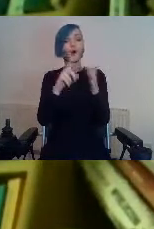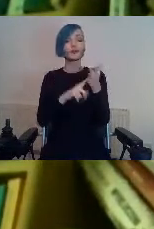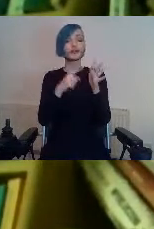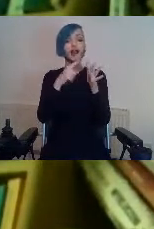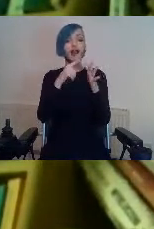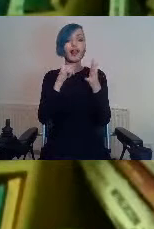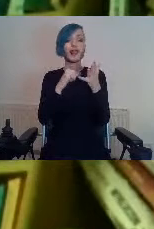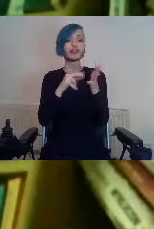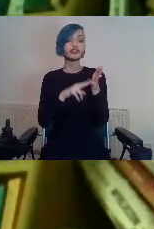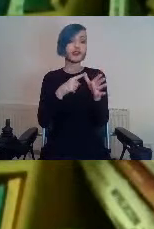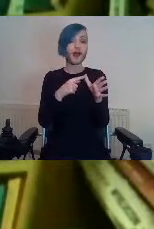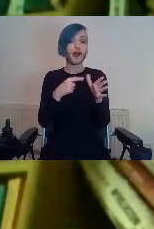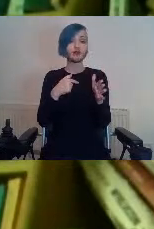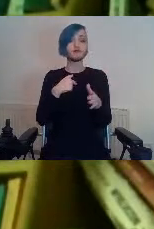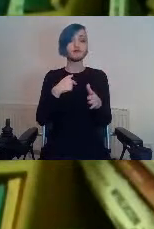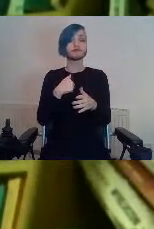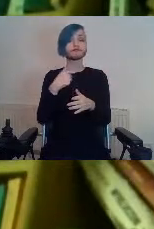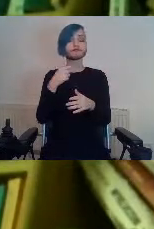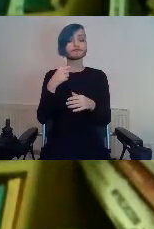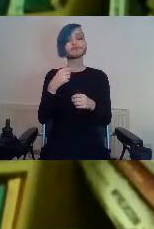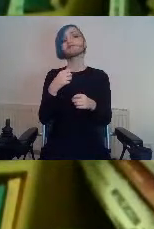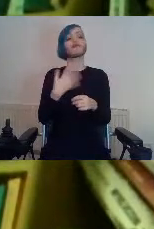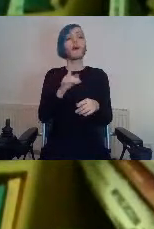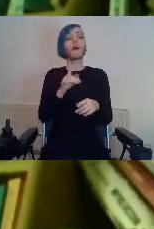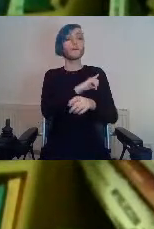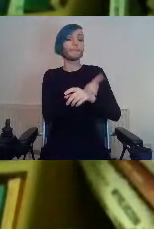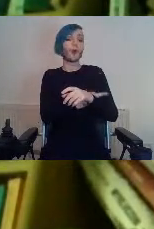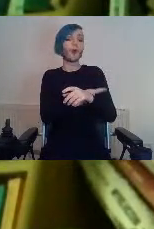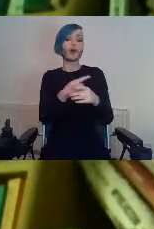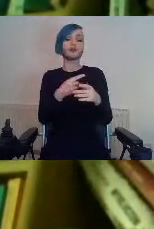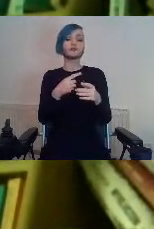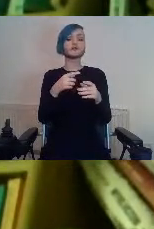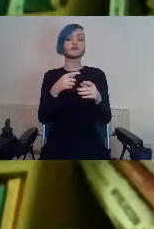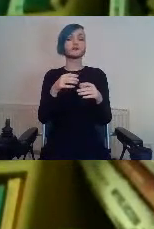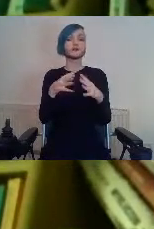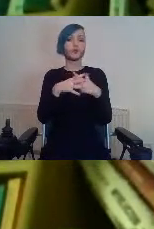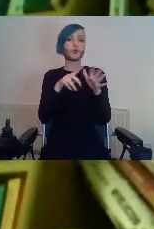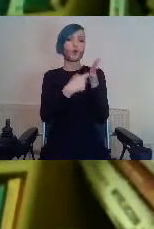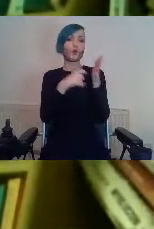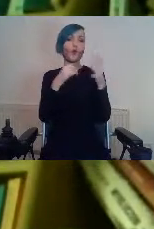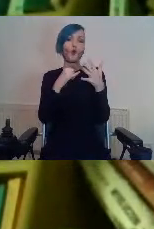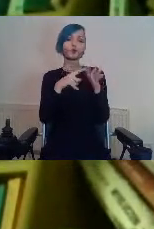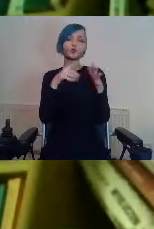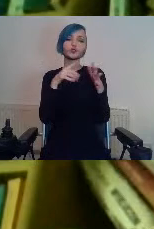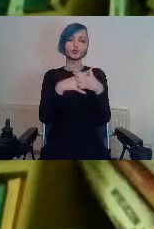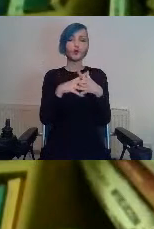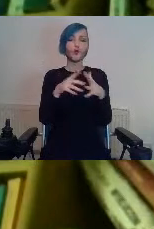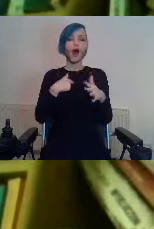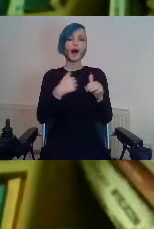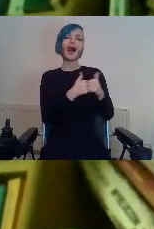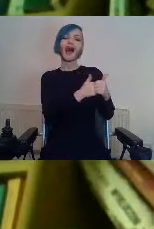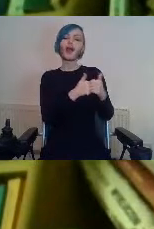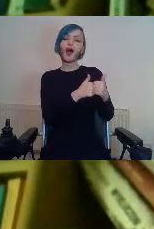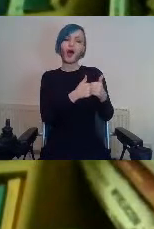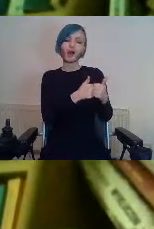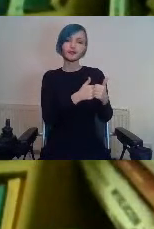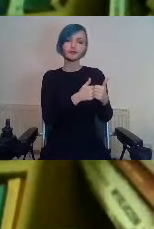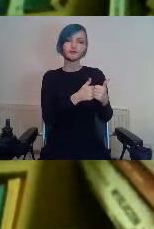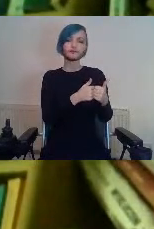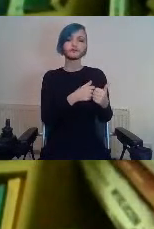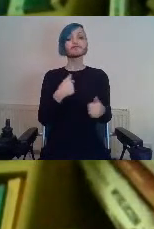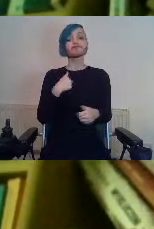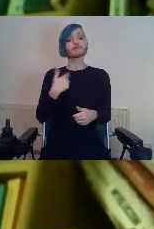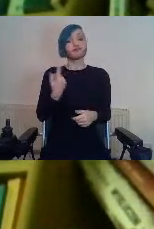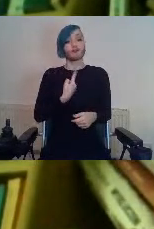I am an LGBT plus ally. As a human rights activist, I found that there is no way